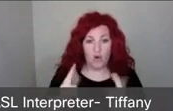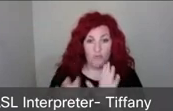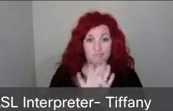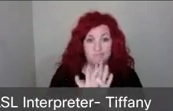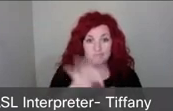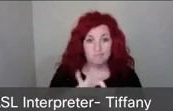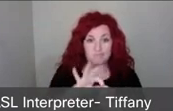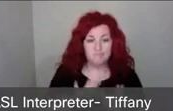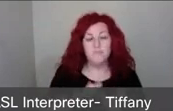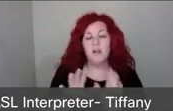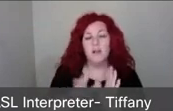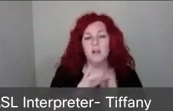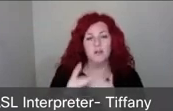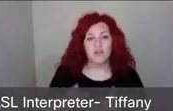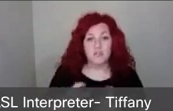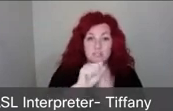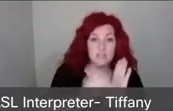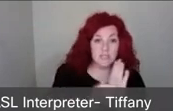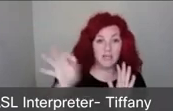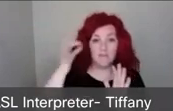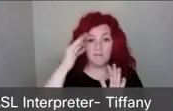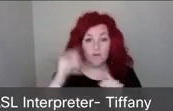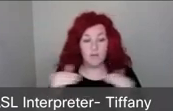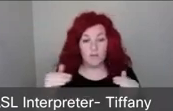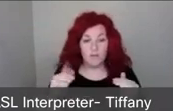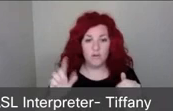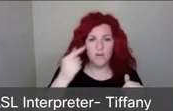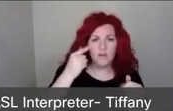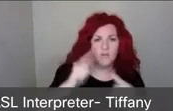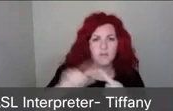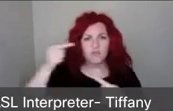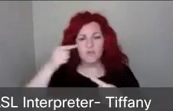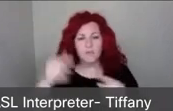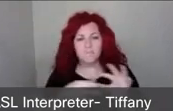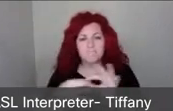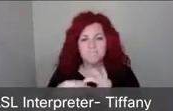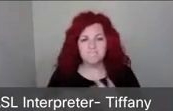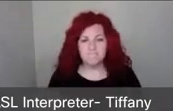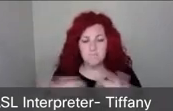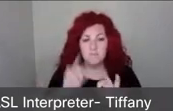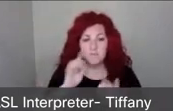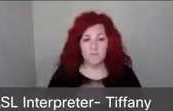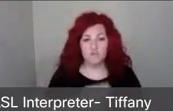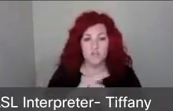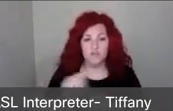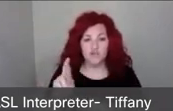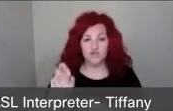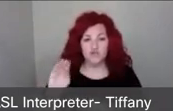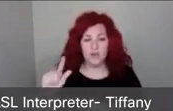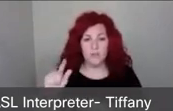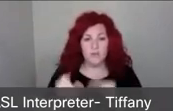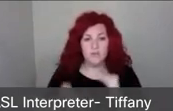state and federal level. The government-to-government relationship is critical for protecting tribal